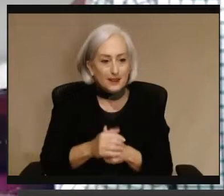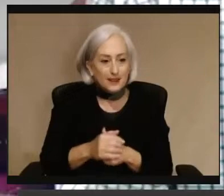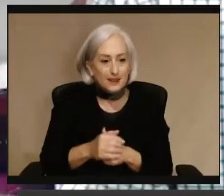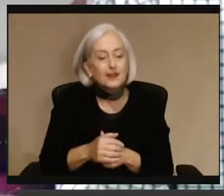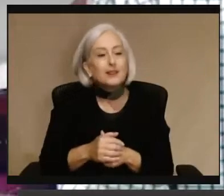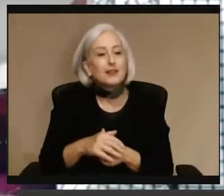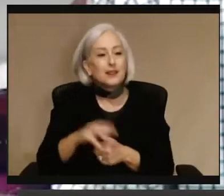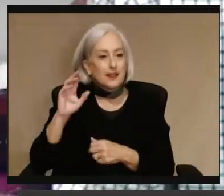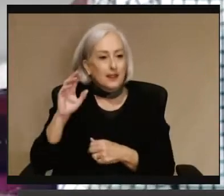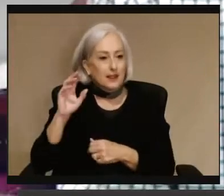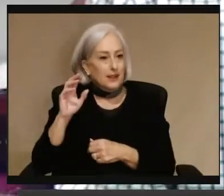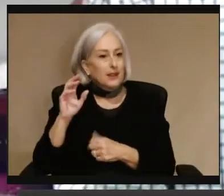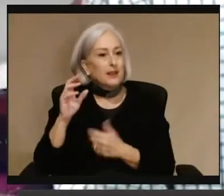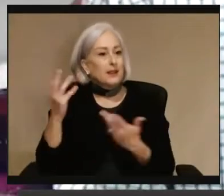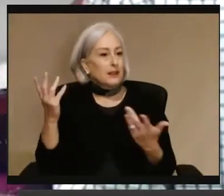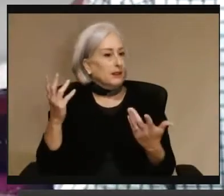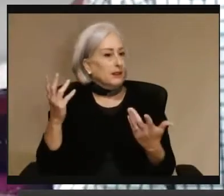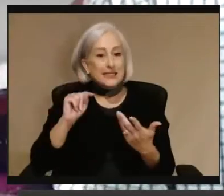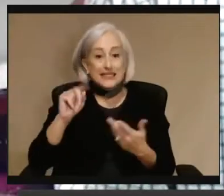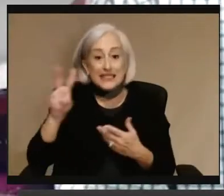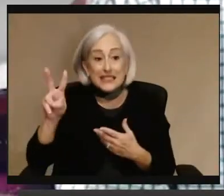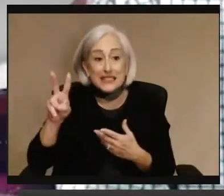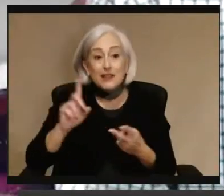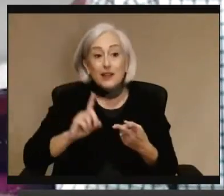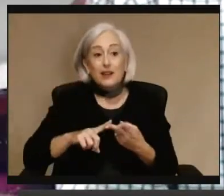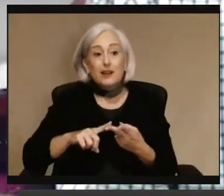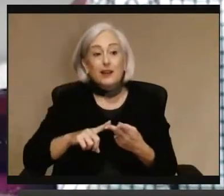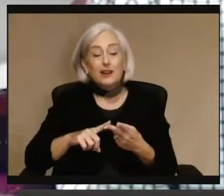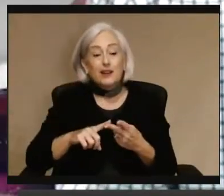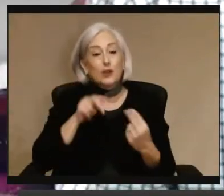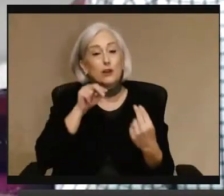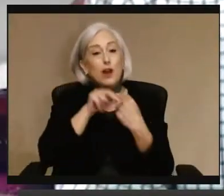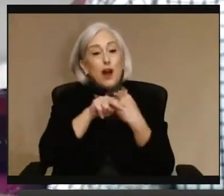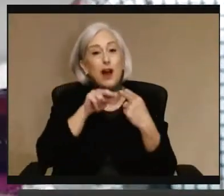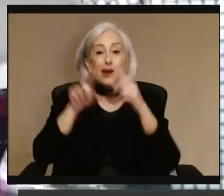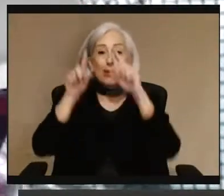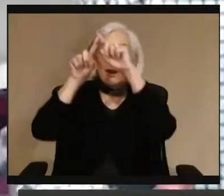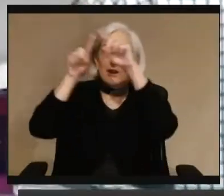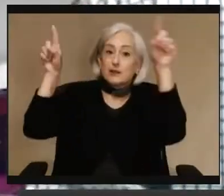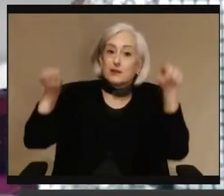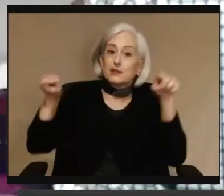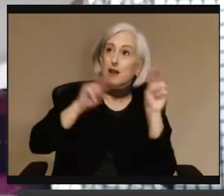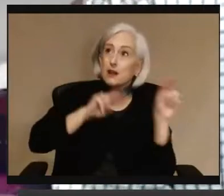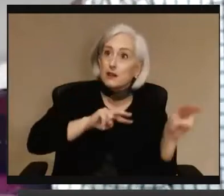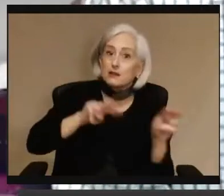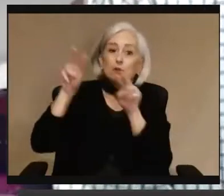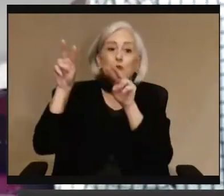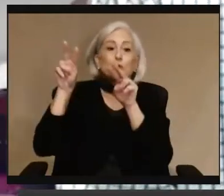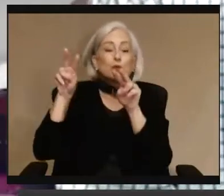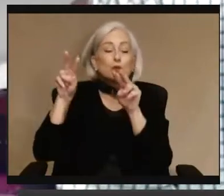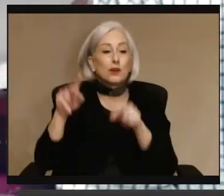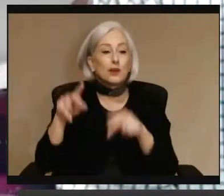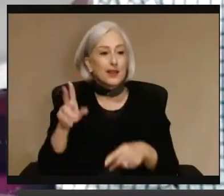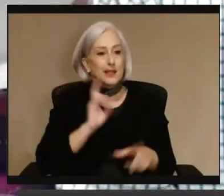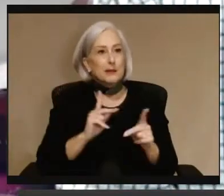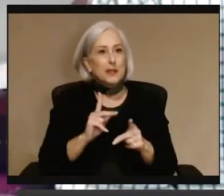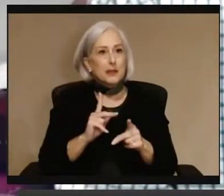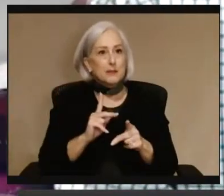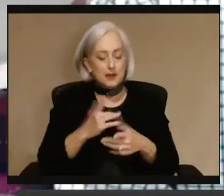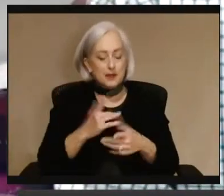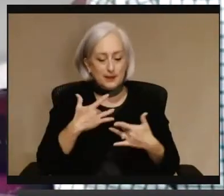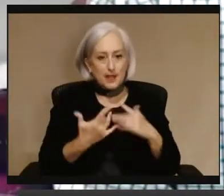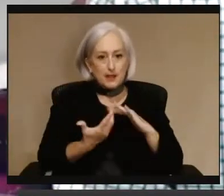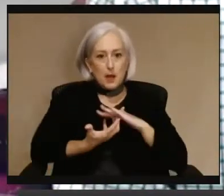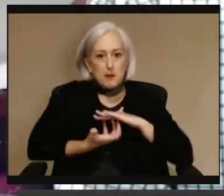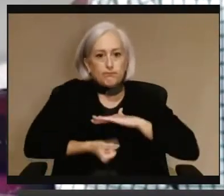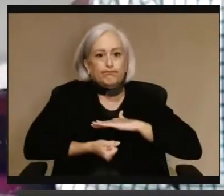TV, billboards, whatever, put it out there, because people internalize it and don't want to talk about it, and